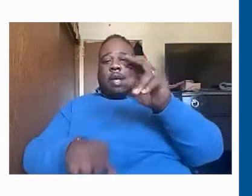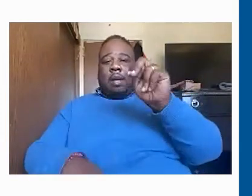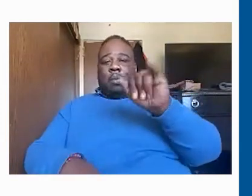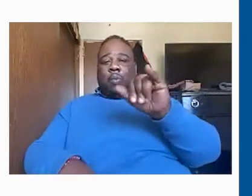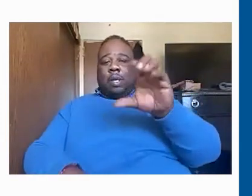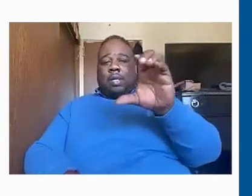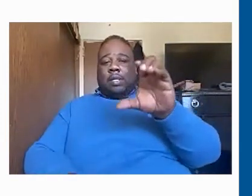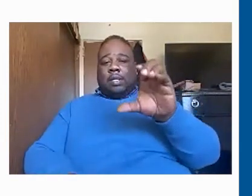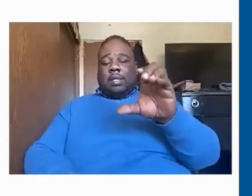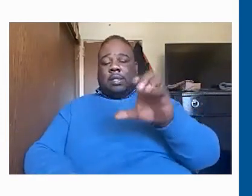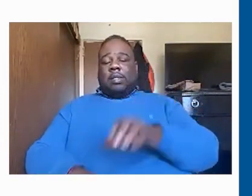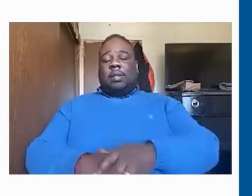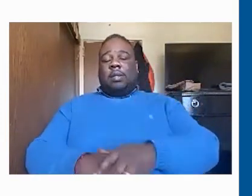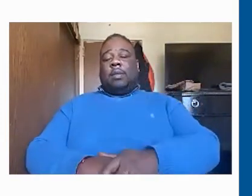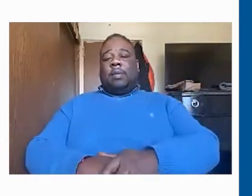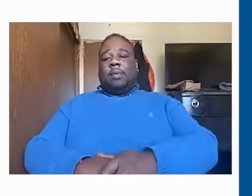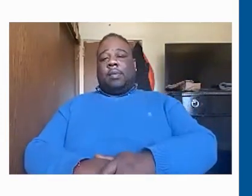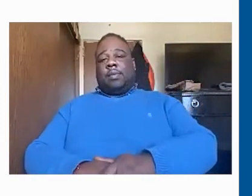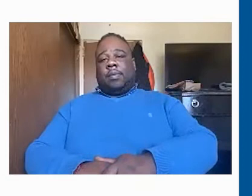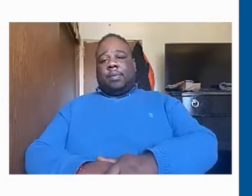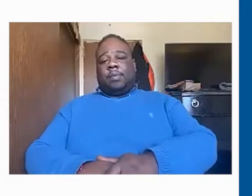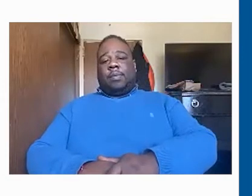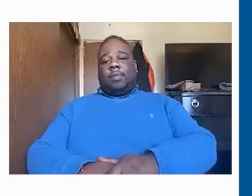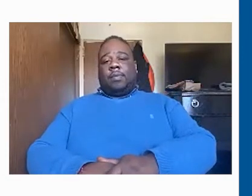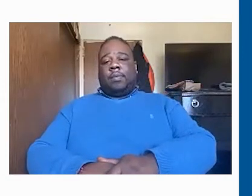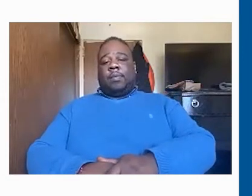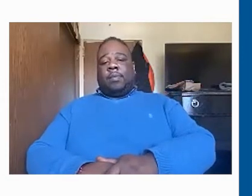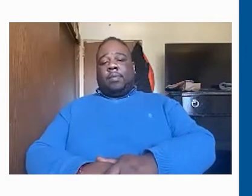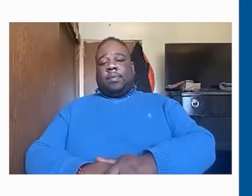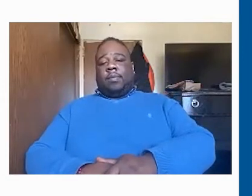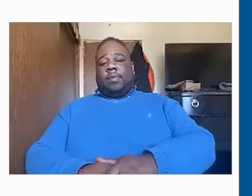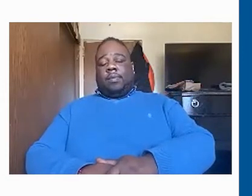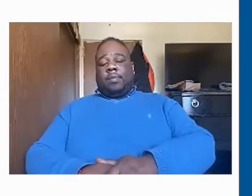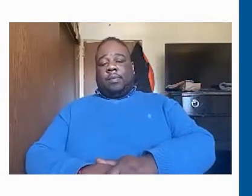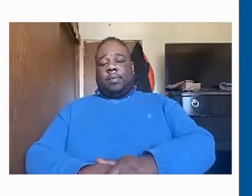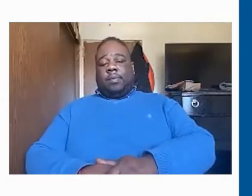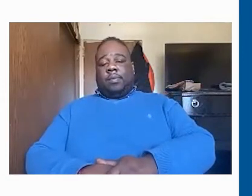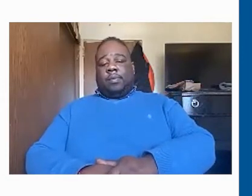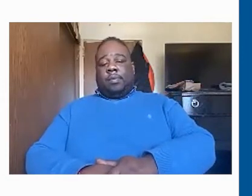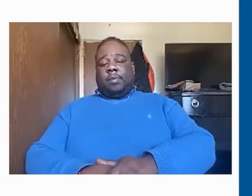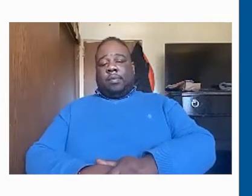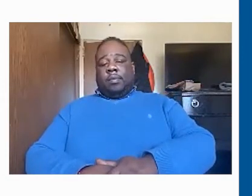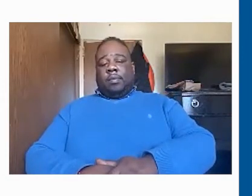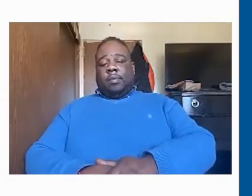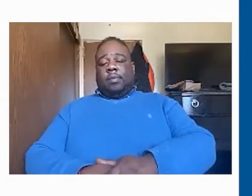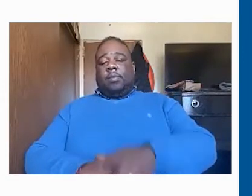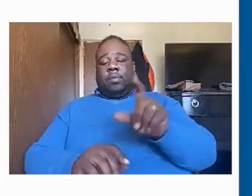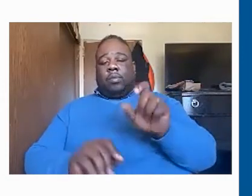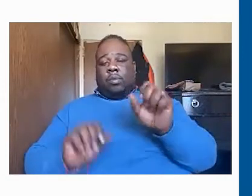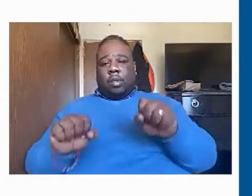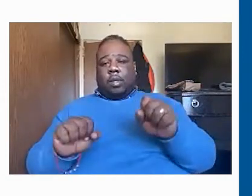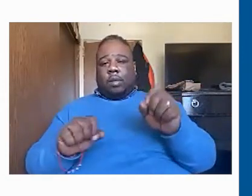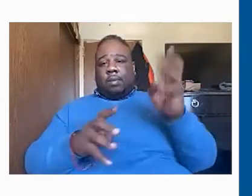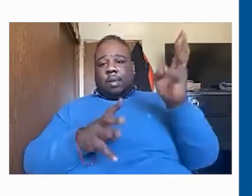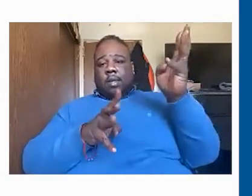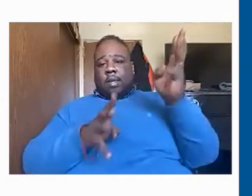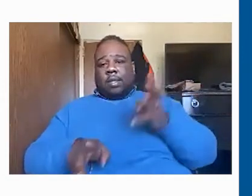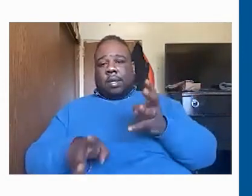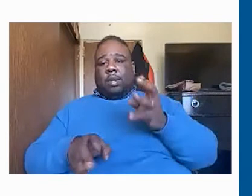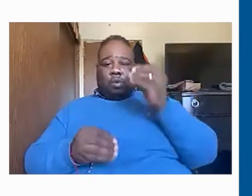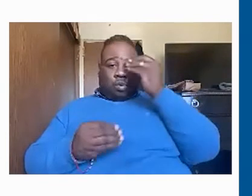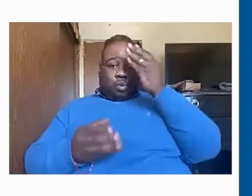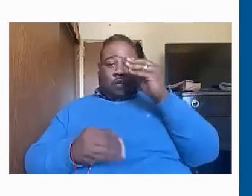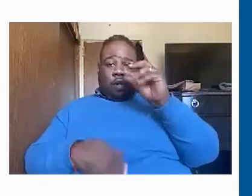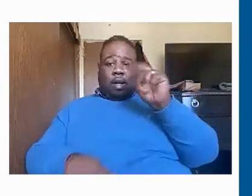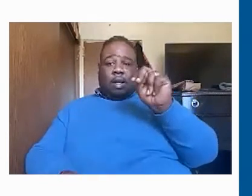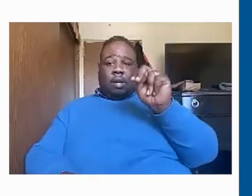emergency management, or calling 311. You can download the Notify NYC app, which is free, and that